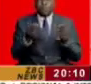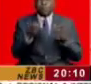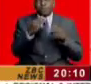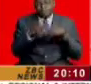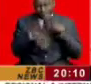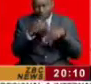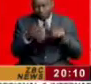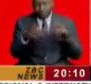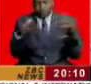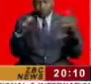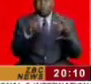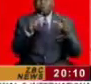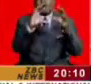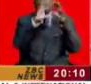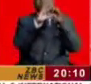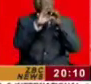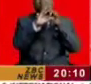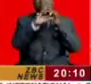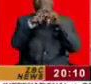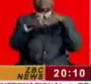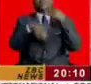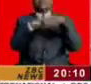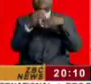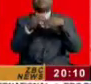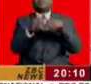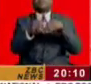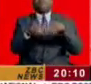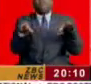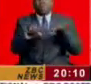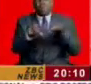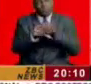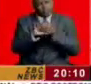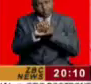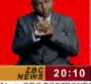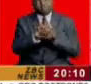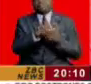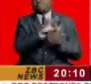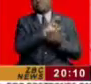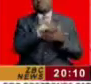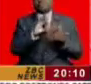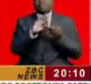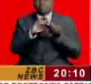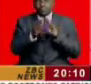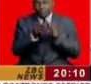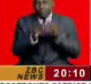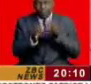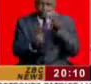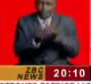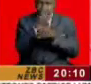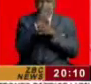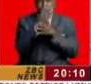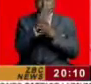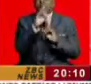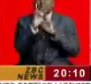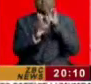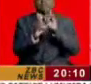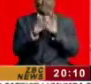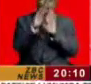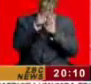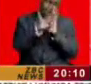Our civic society organizations have been urged to collaborate with government arms in crafting development statutes.